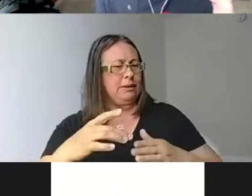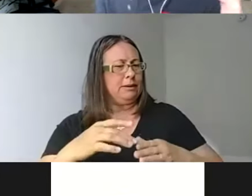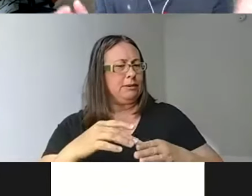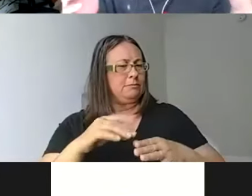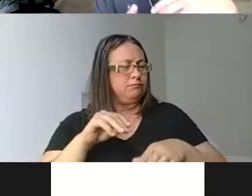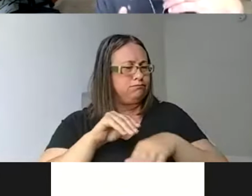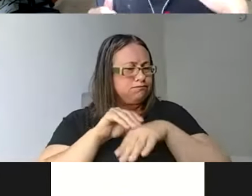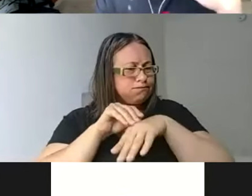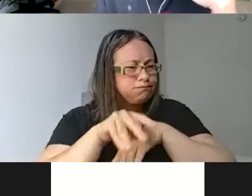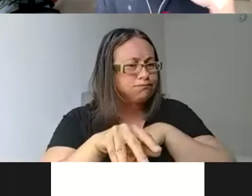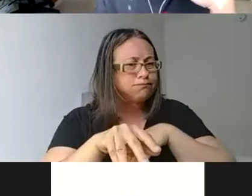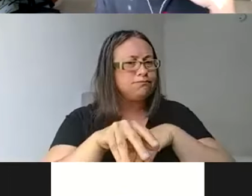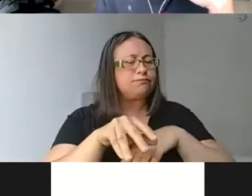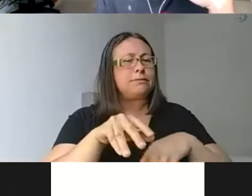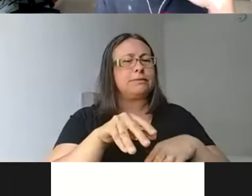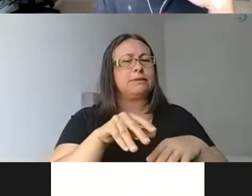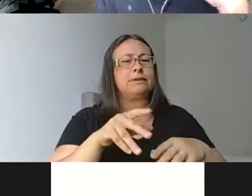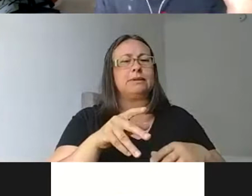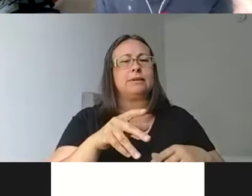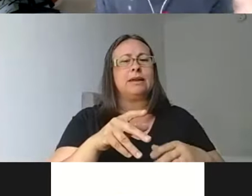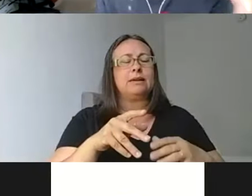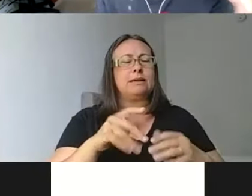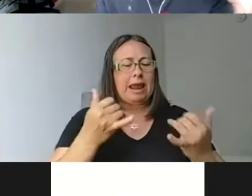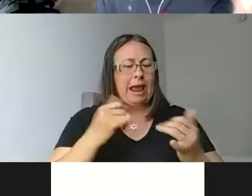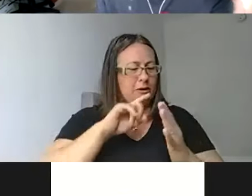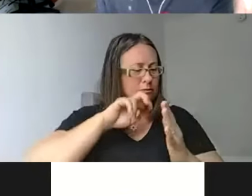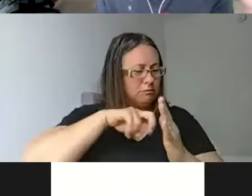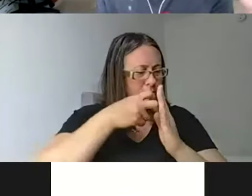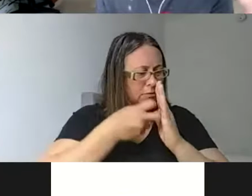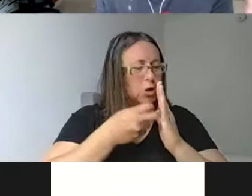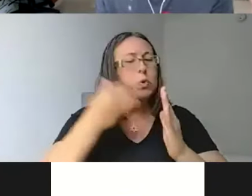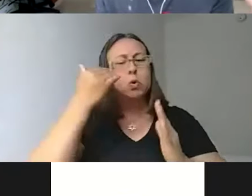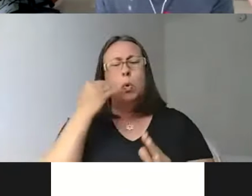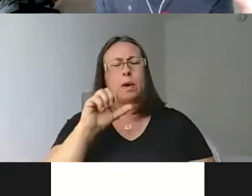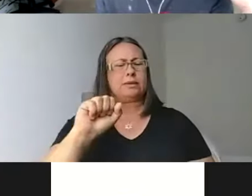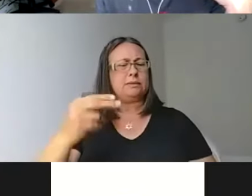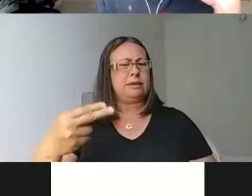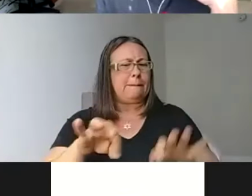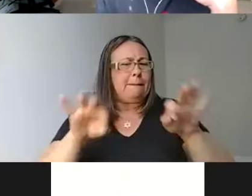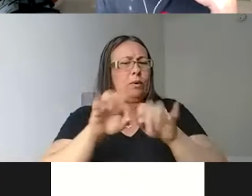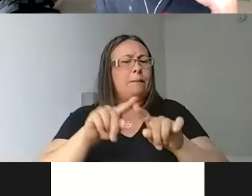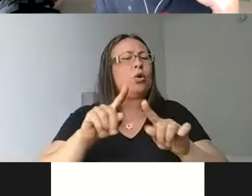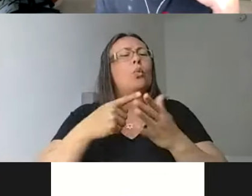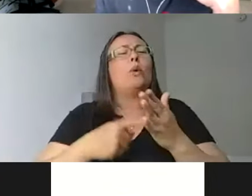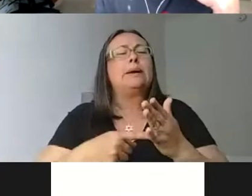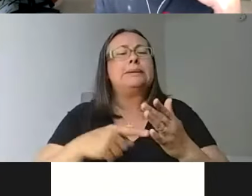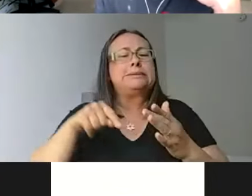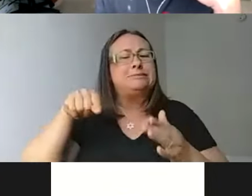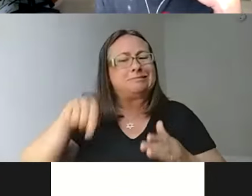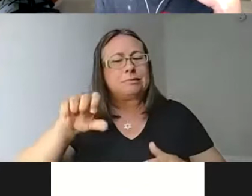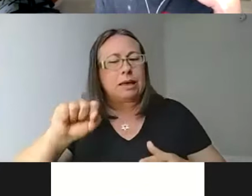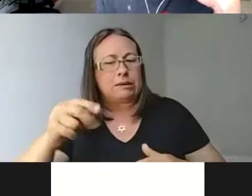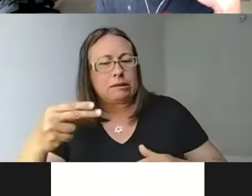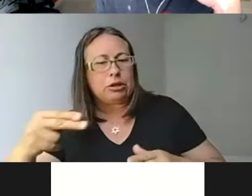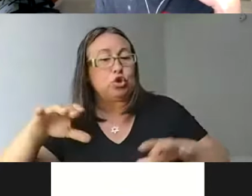OPC fate? So we're sort of digging in now and asking, okay, we know sonic hedgehog is important, but how? What is it doing to those cells?